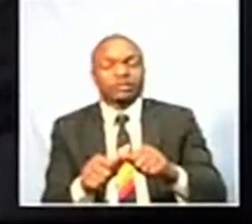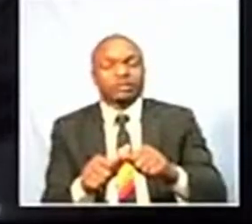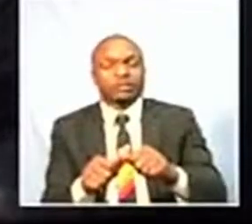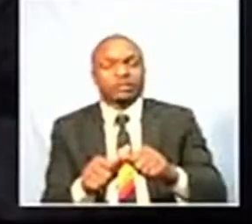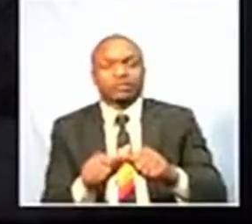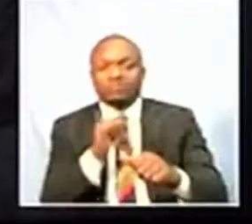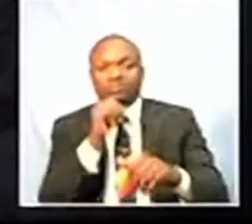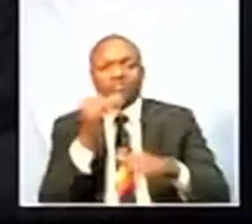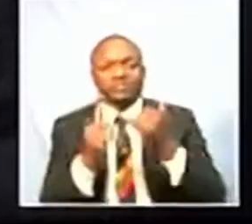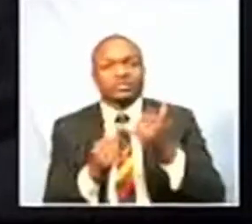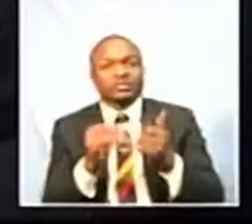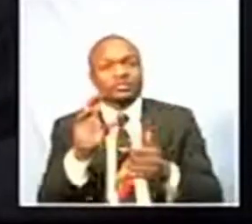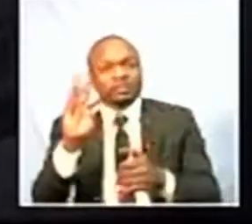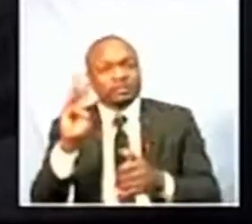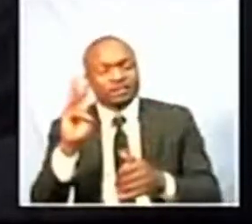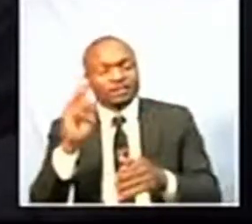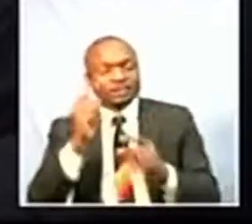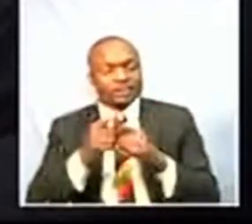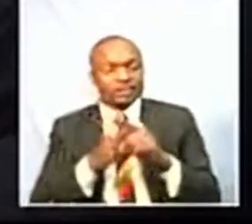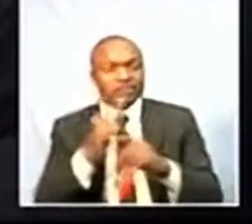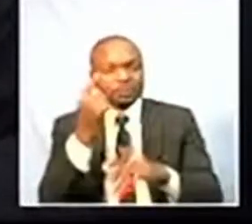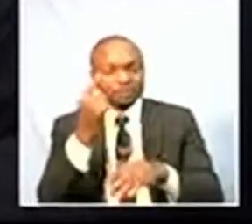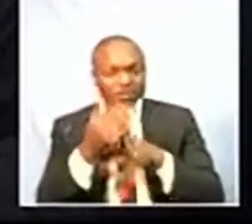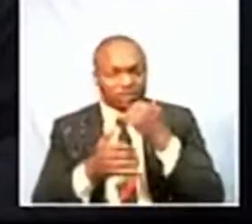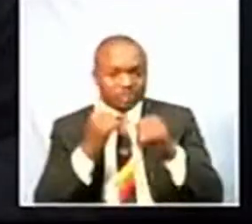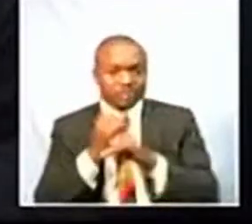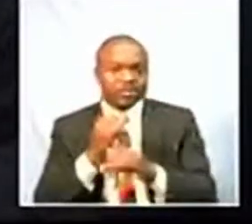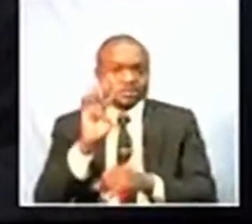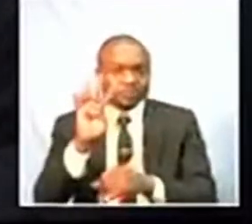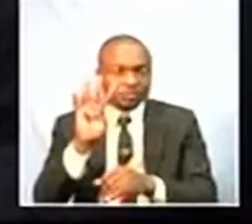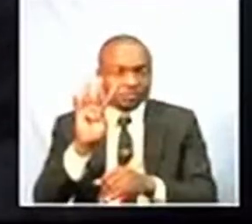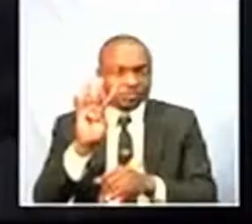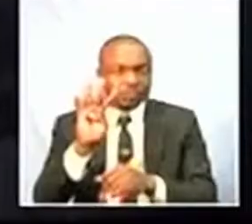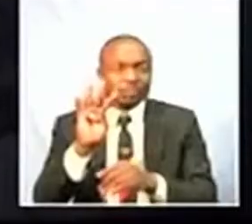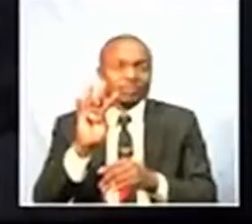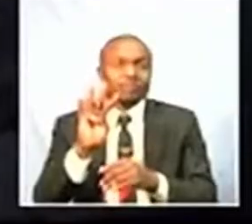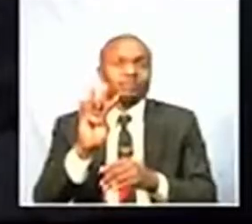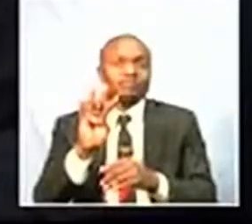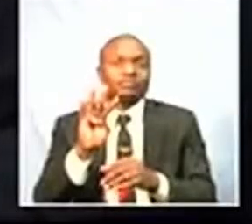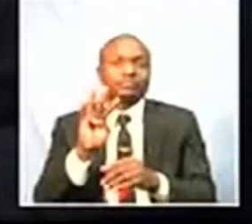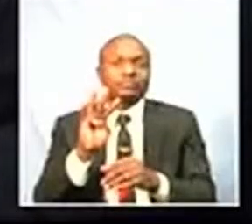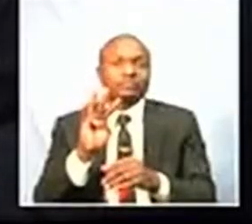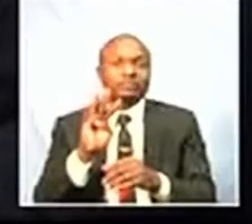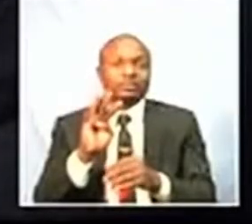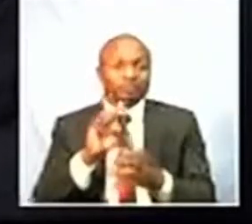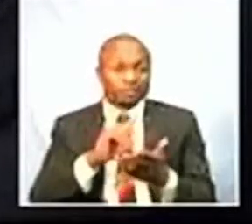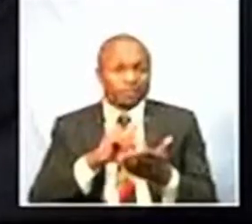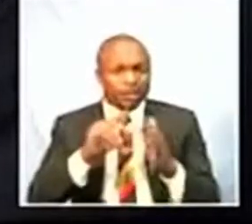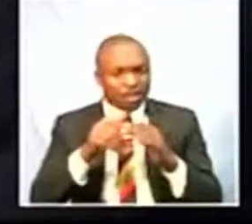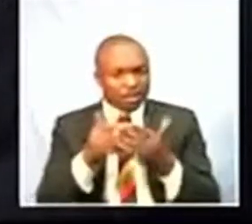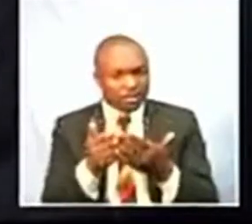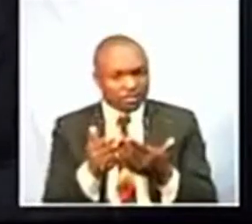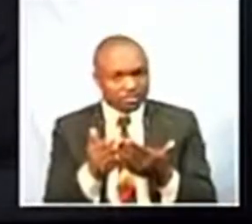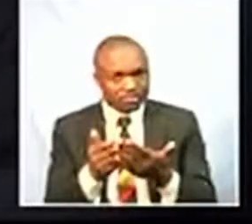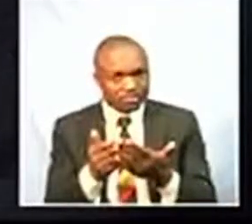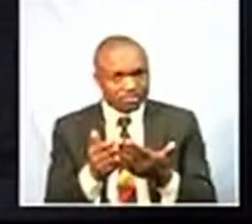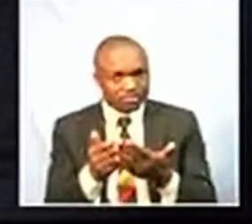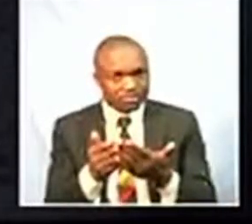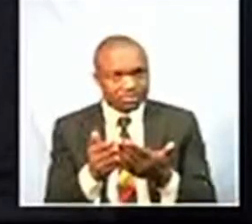months, which is 1 year, 1 year, 4 weeks. So how do we deal